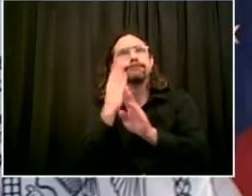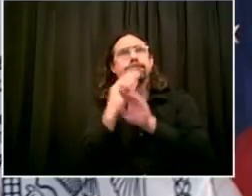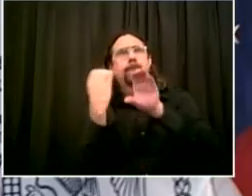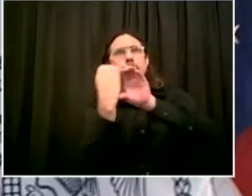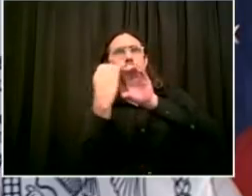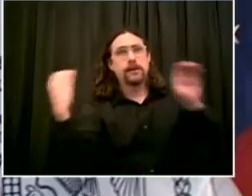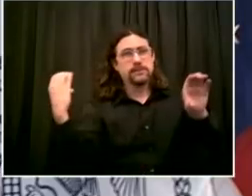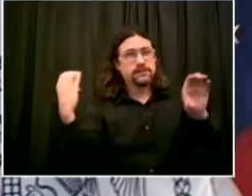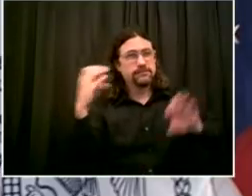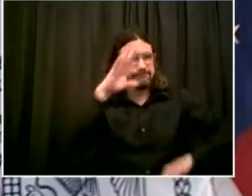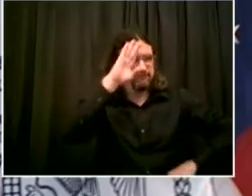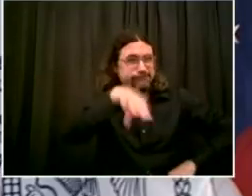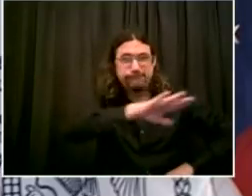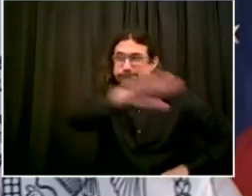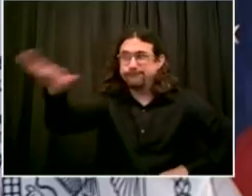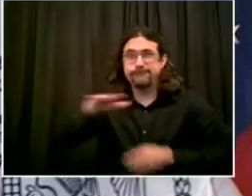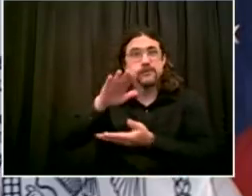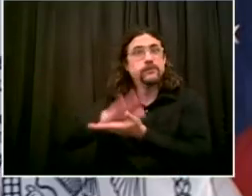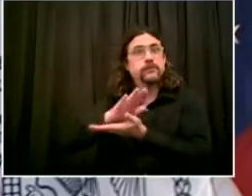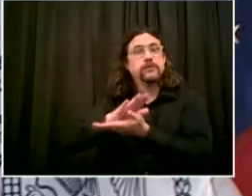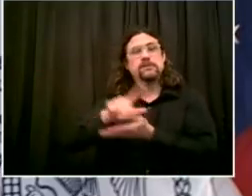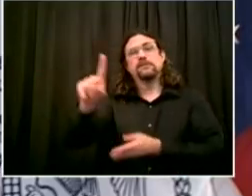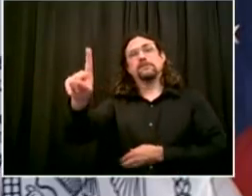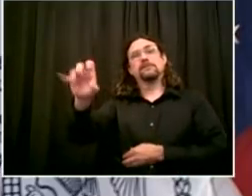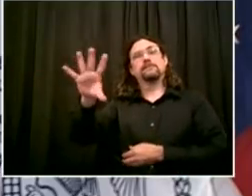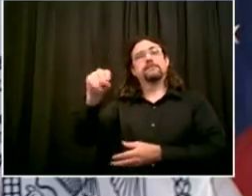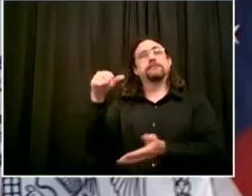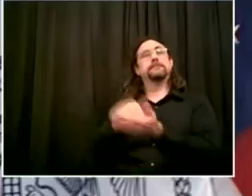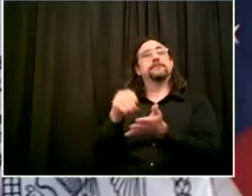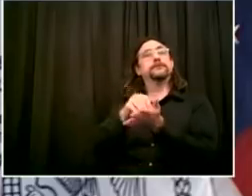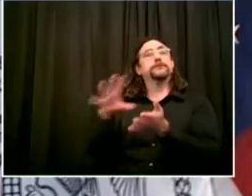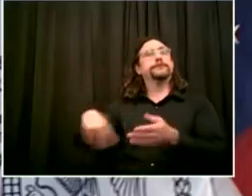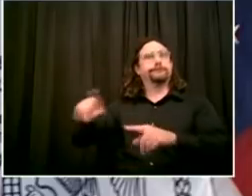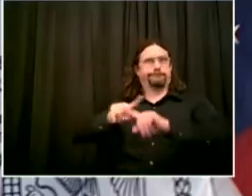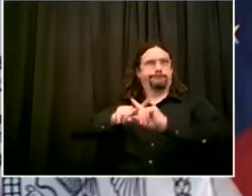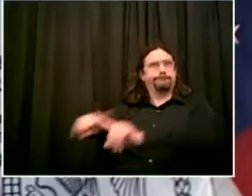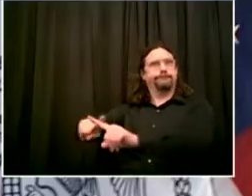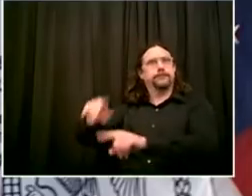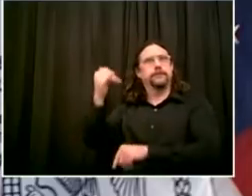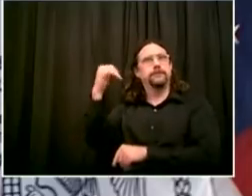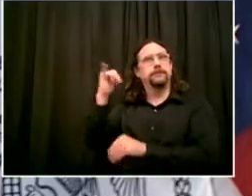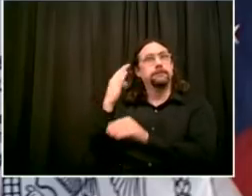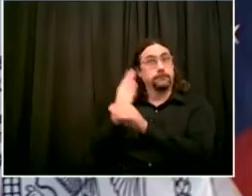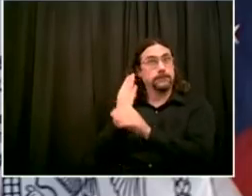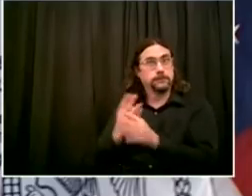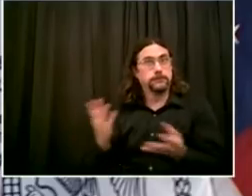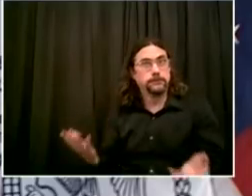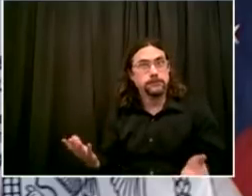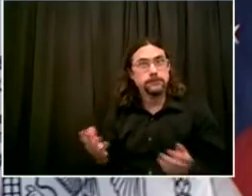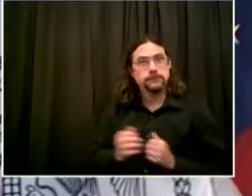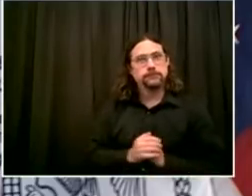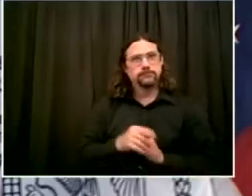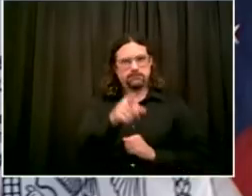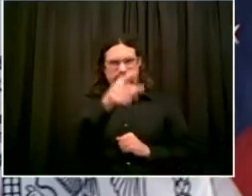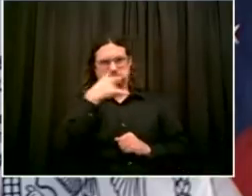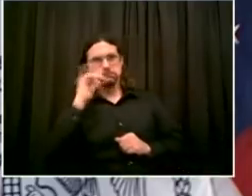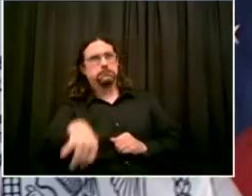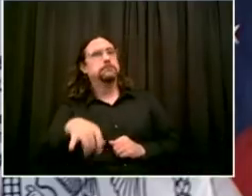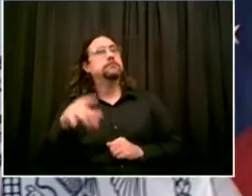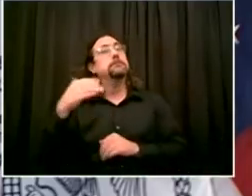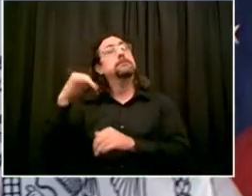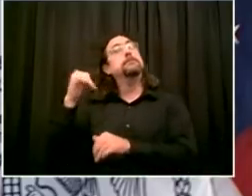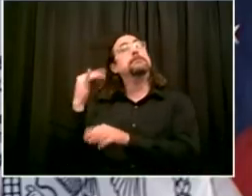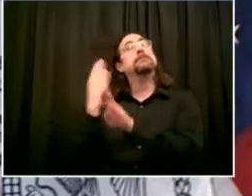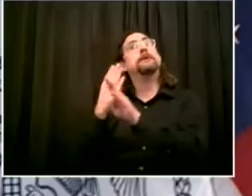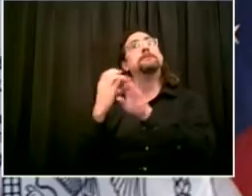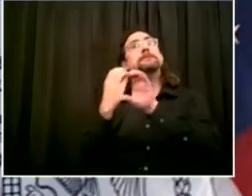your administration has put out a reopening plan that acknowledges that buses will only carry 1/4 of their normal capacity, and that